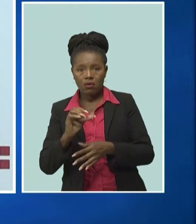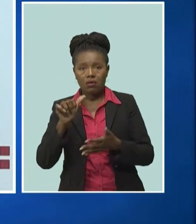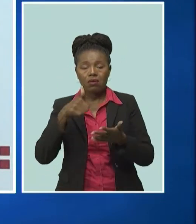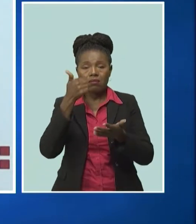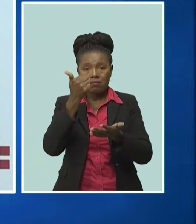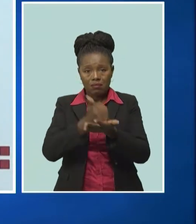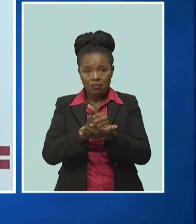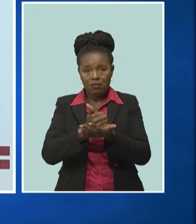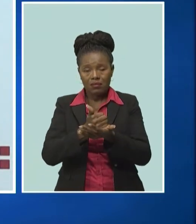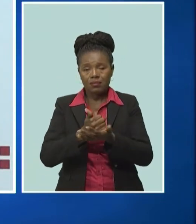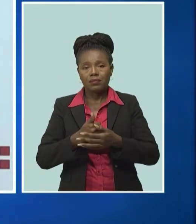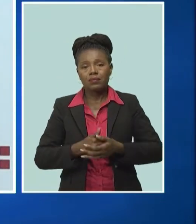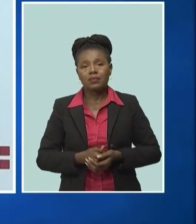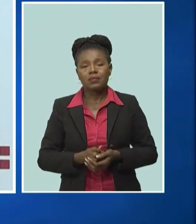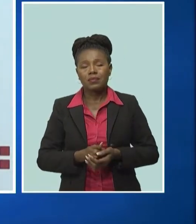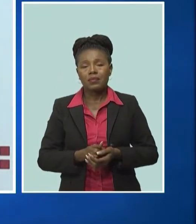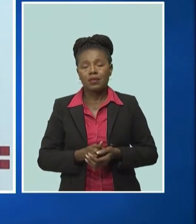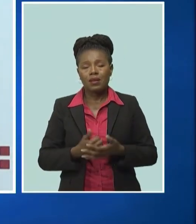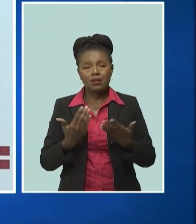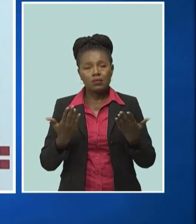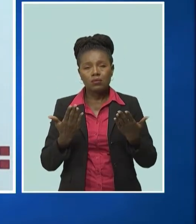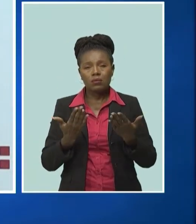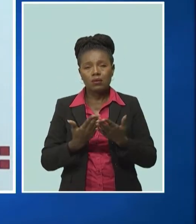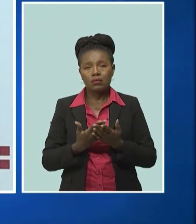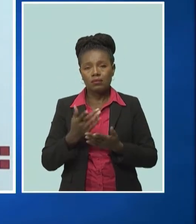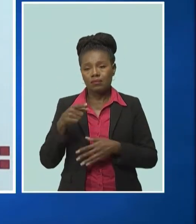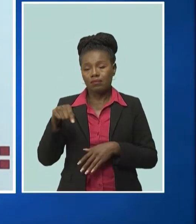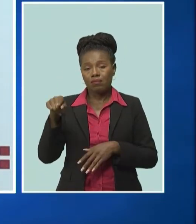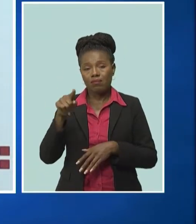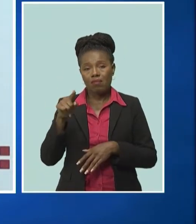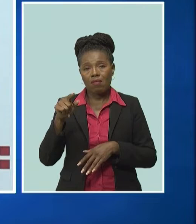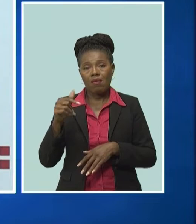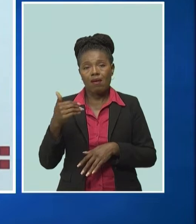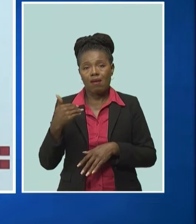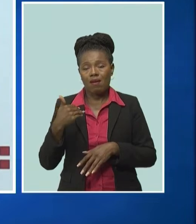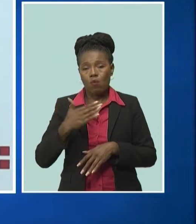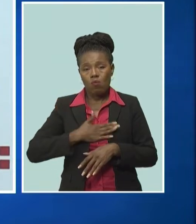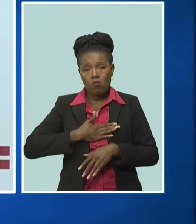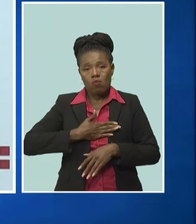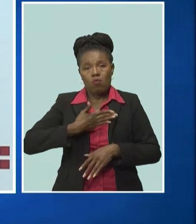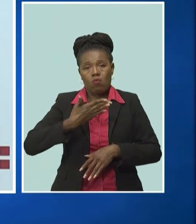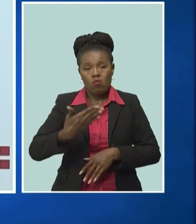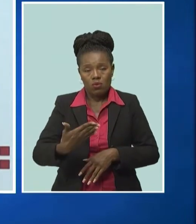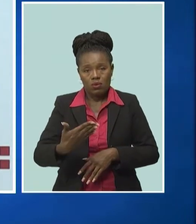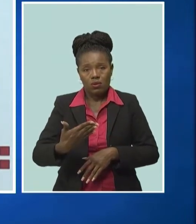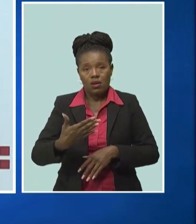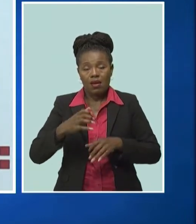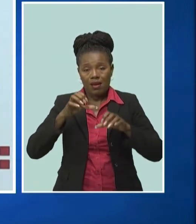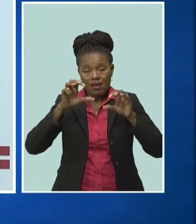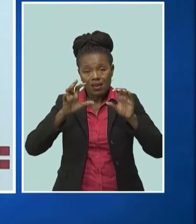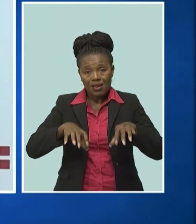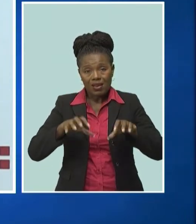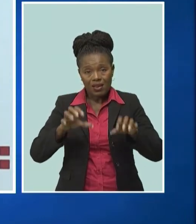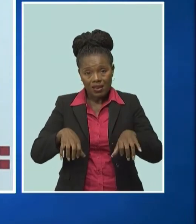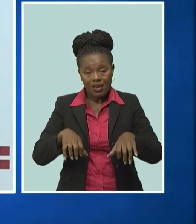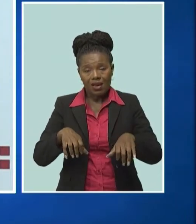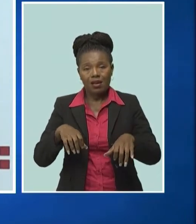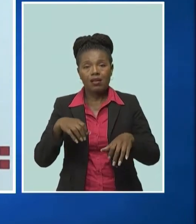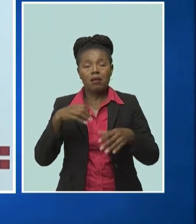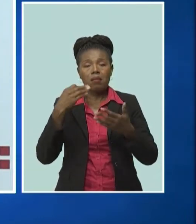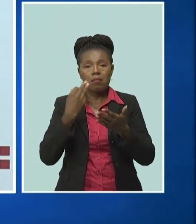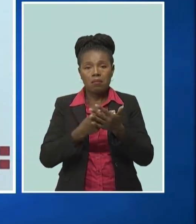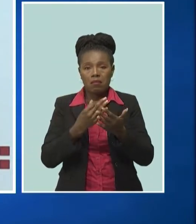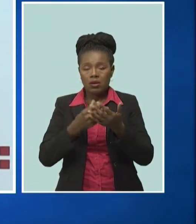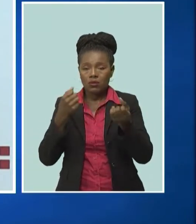is that they have a willingness and a capacity to finance